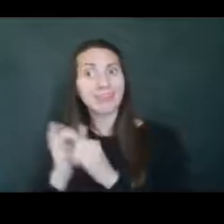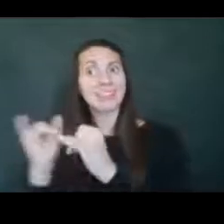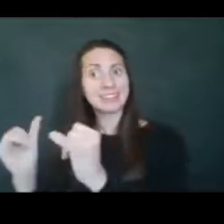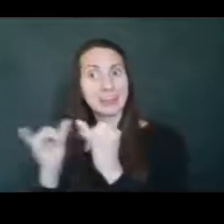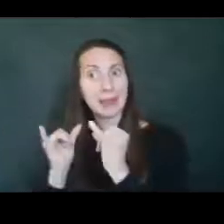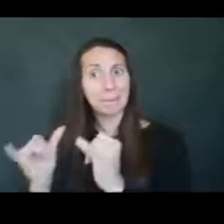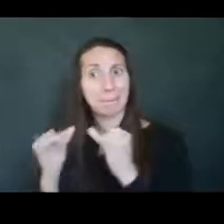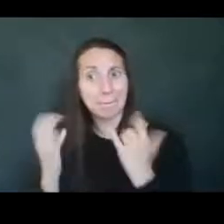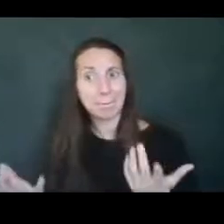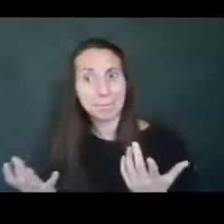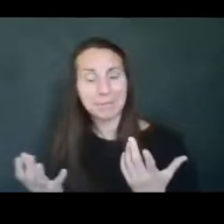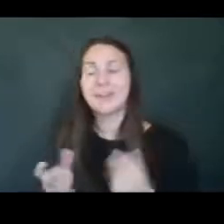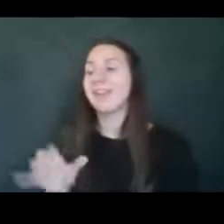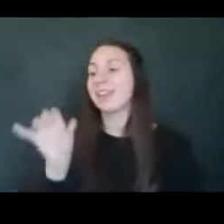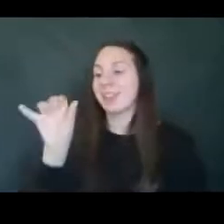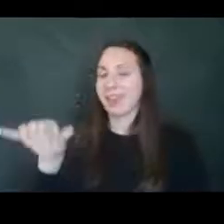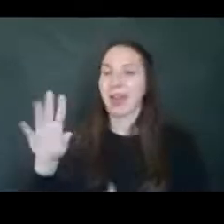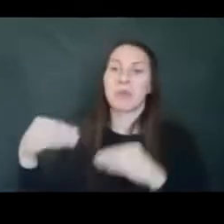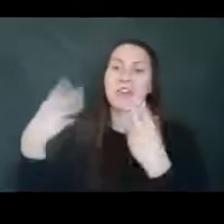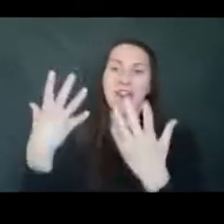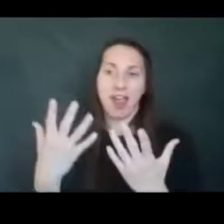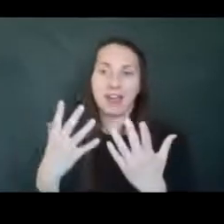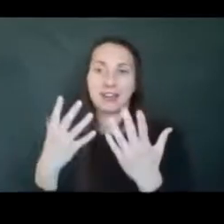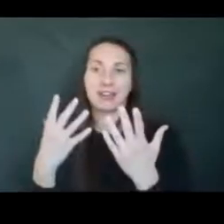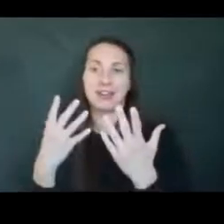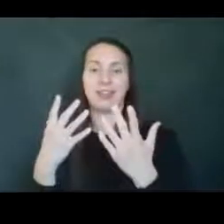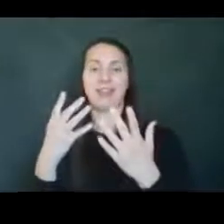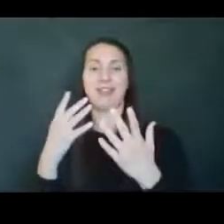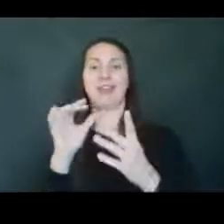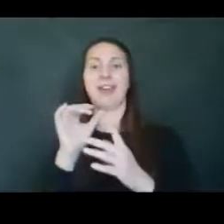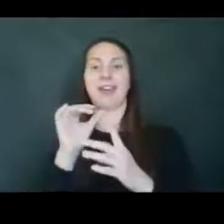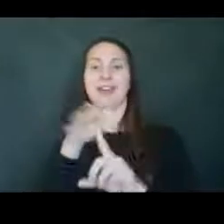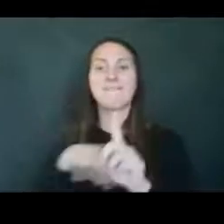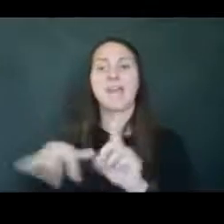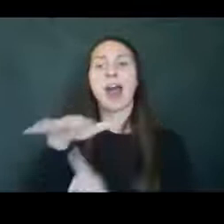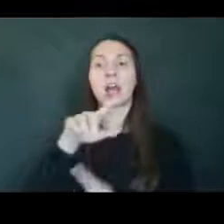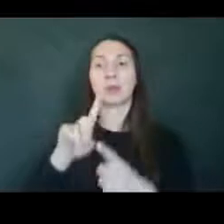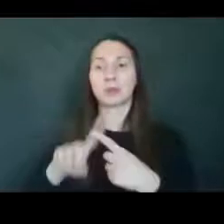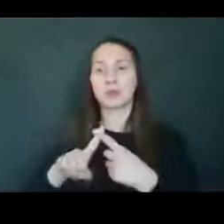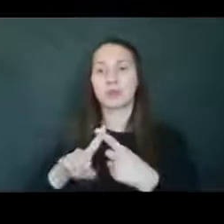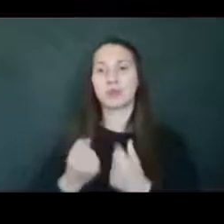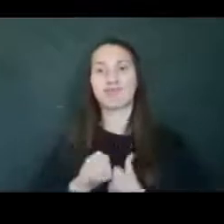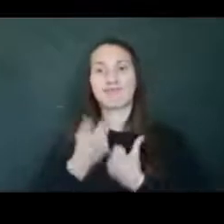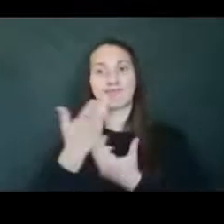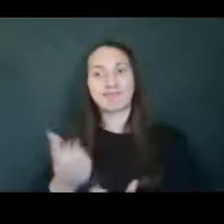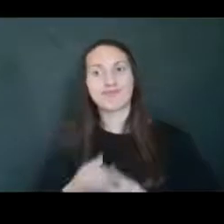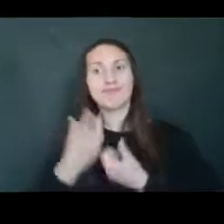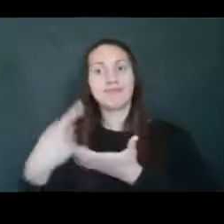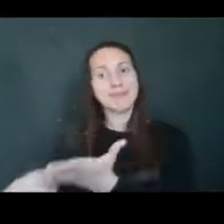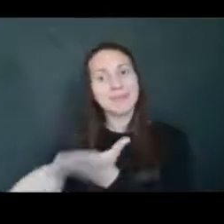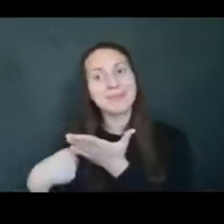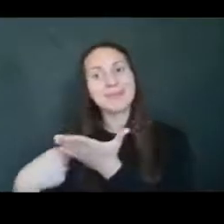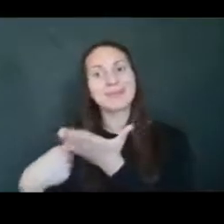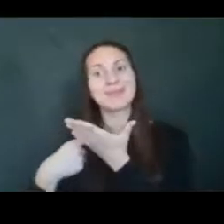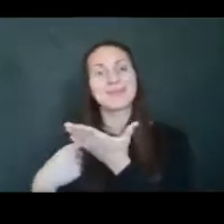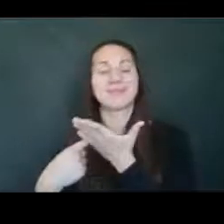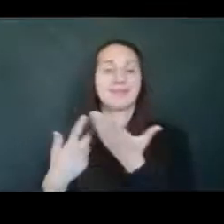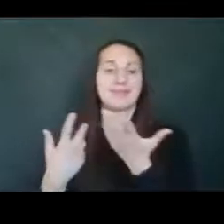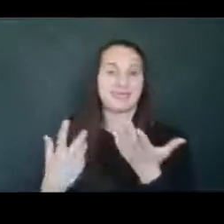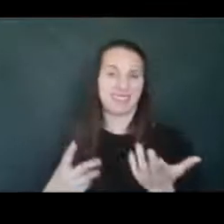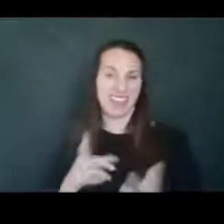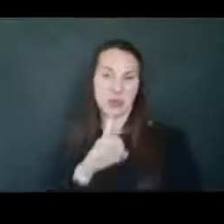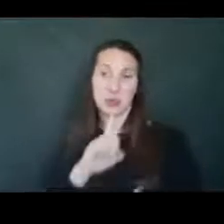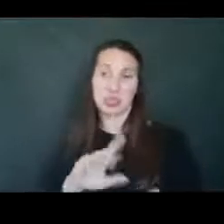this provided a setting to talk about things that were never talked about elsewhere, and became a model